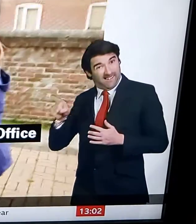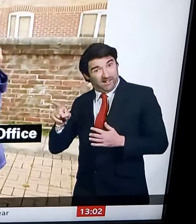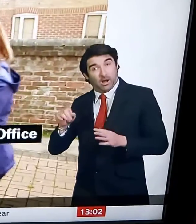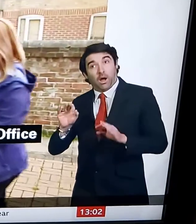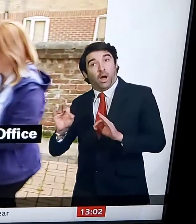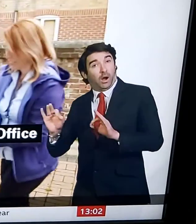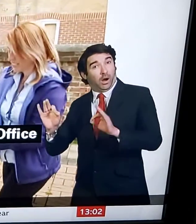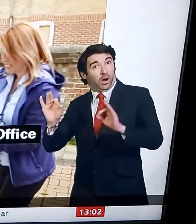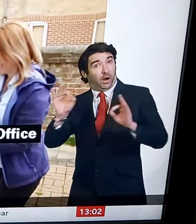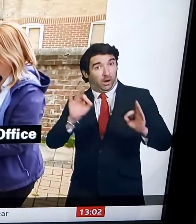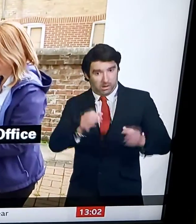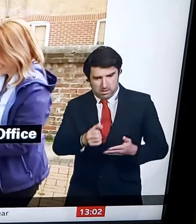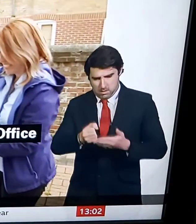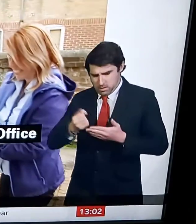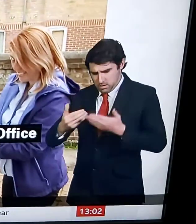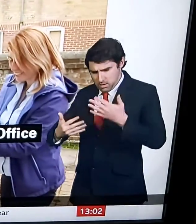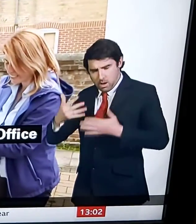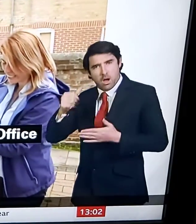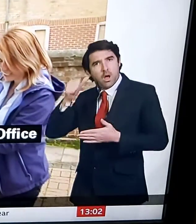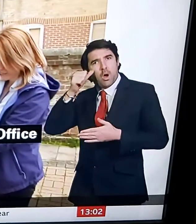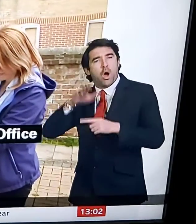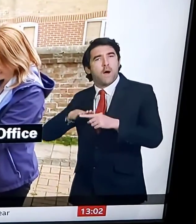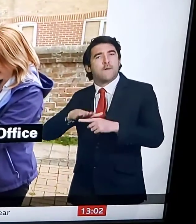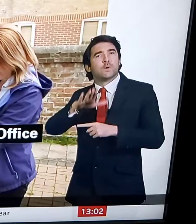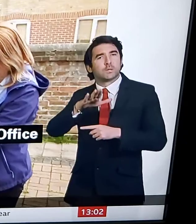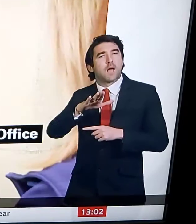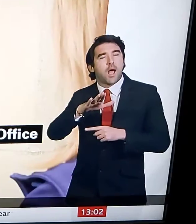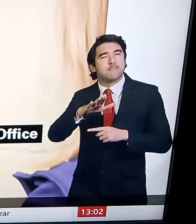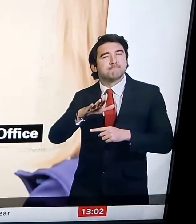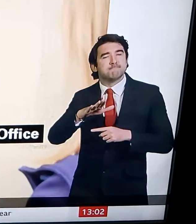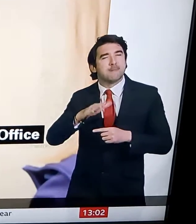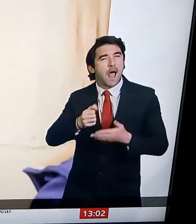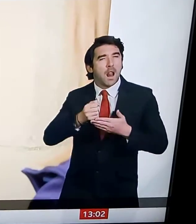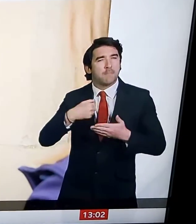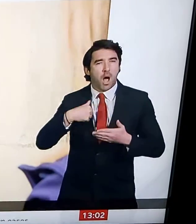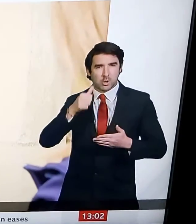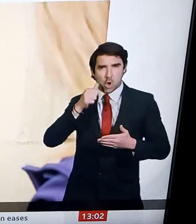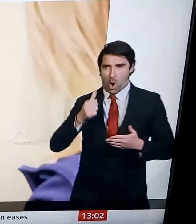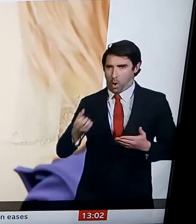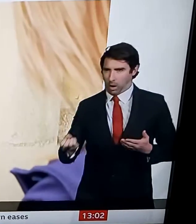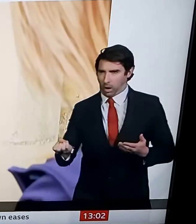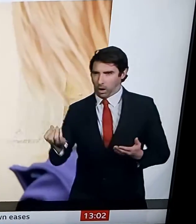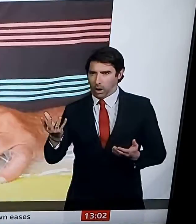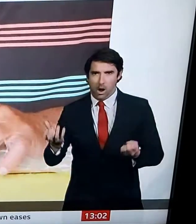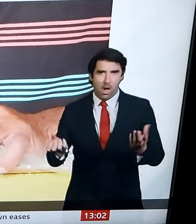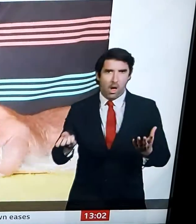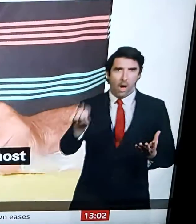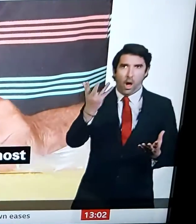government as the most important way of finding out how the virus is spreading in the country.